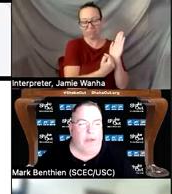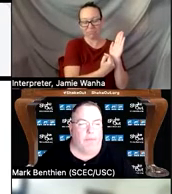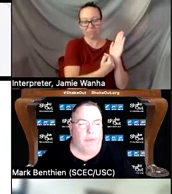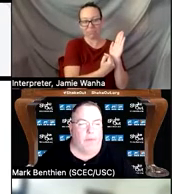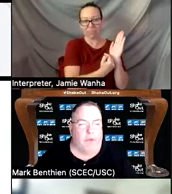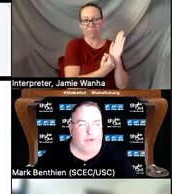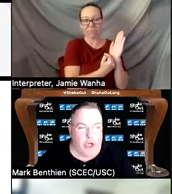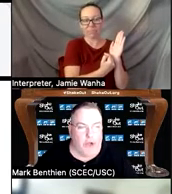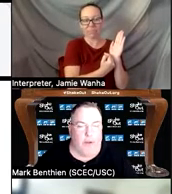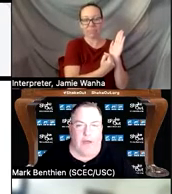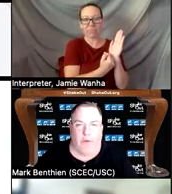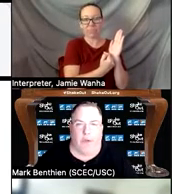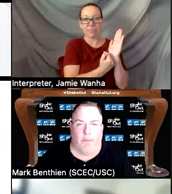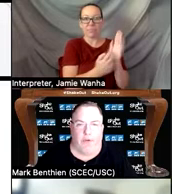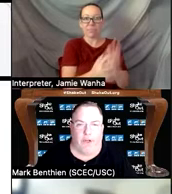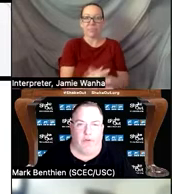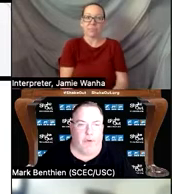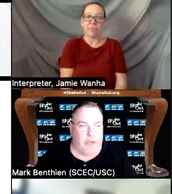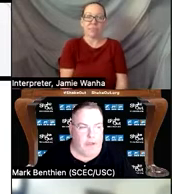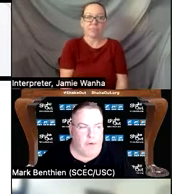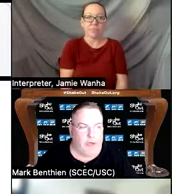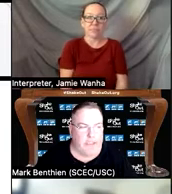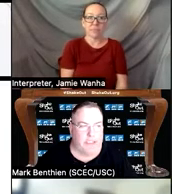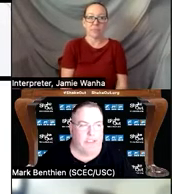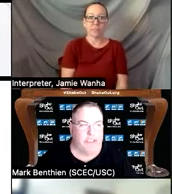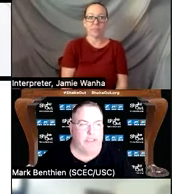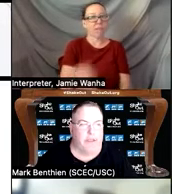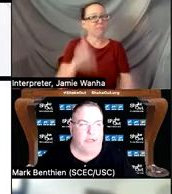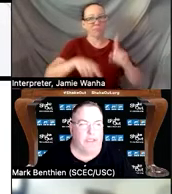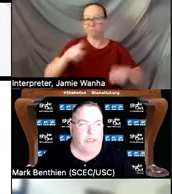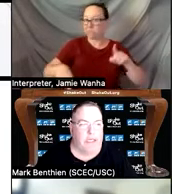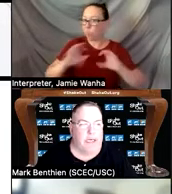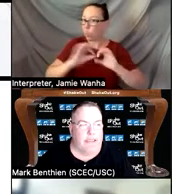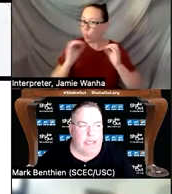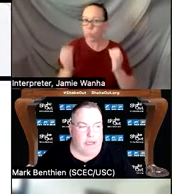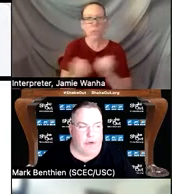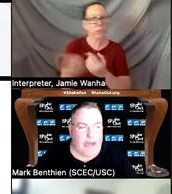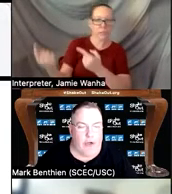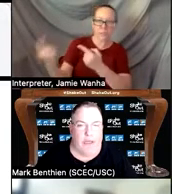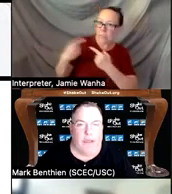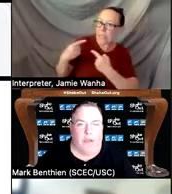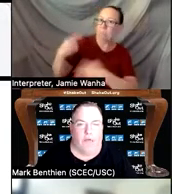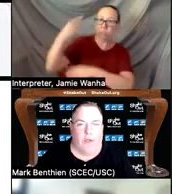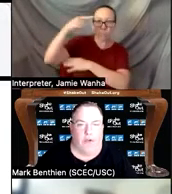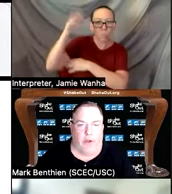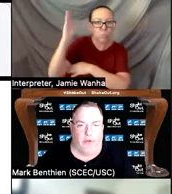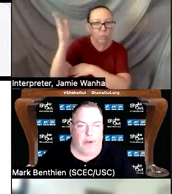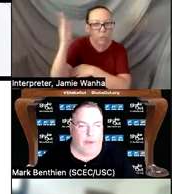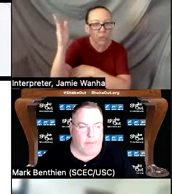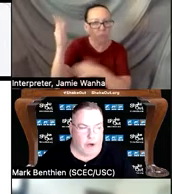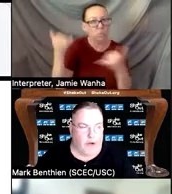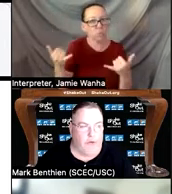just to show you, that we have presenters from many different organizations throughout San Diego County, as well as our